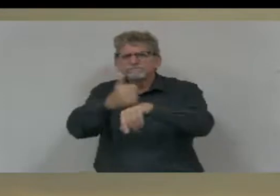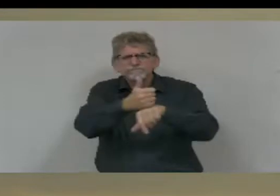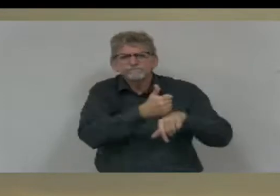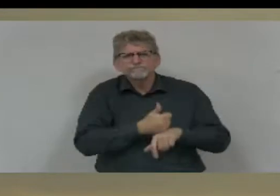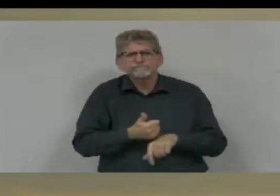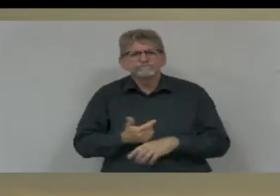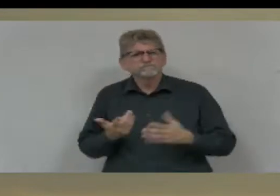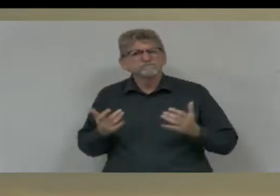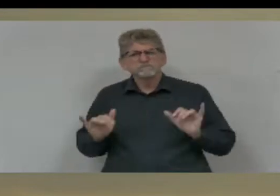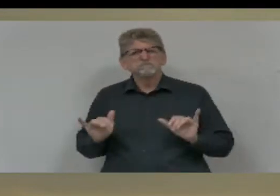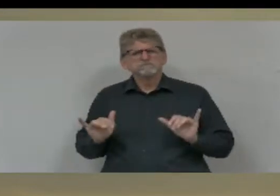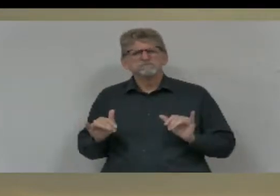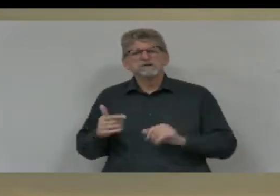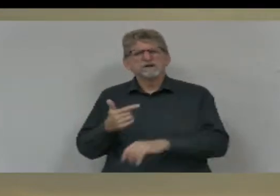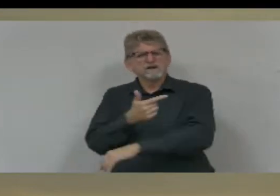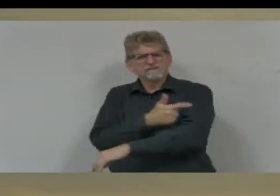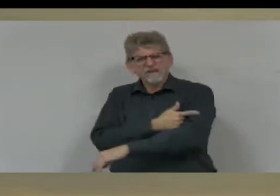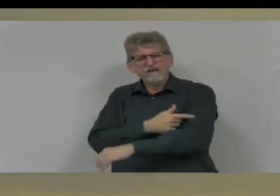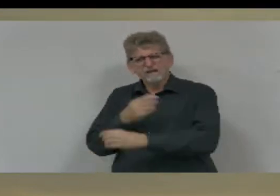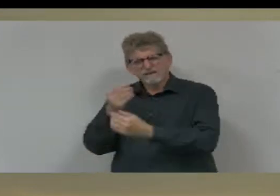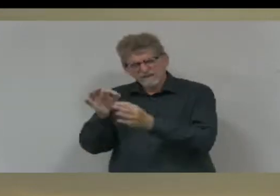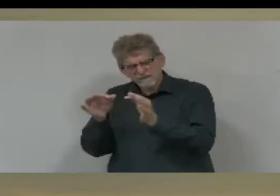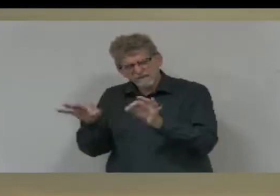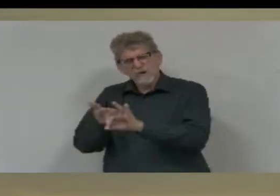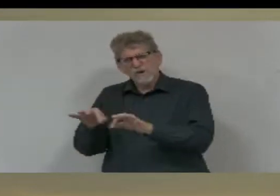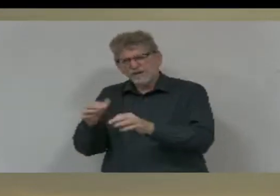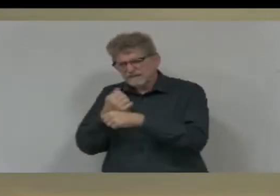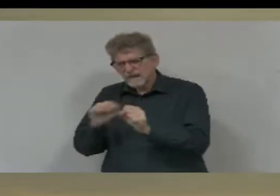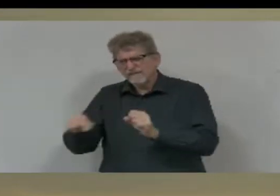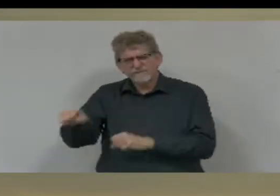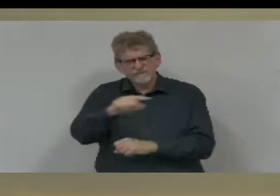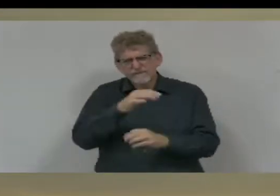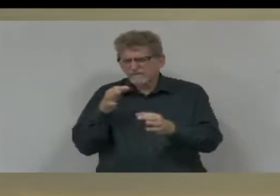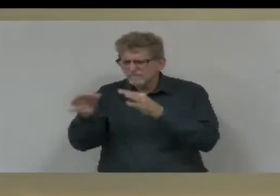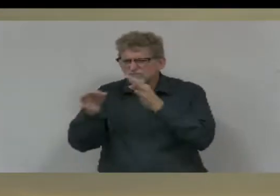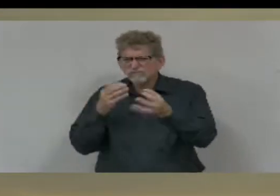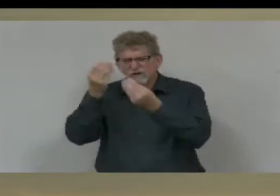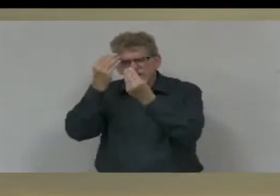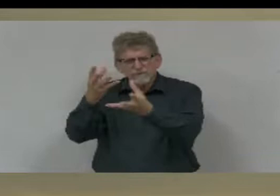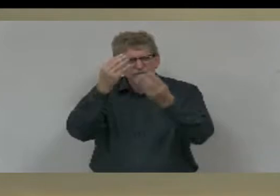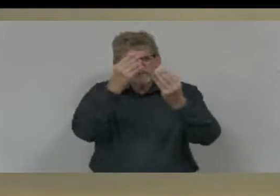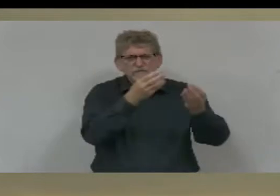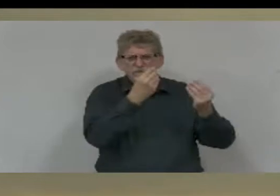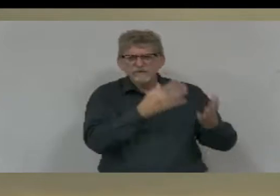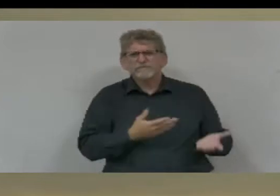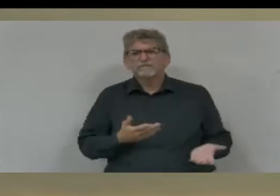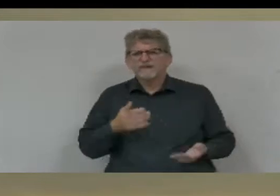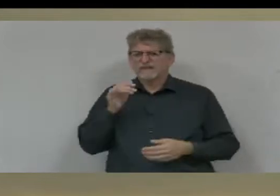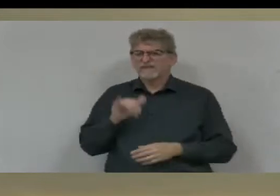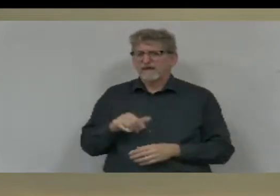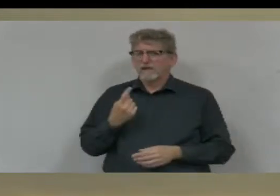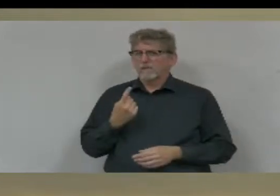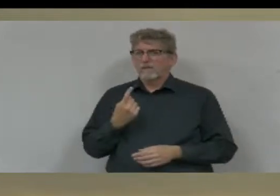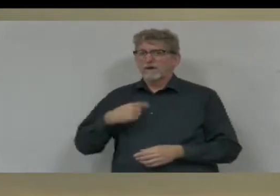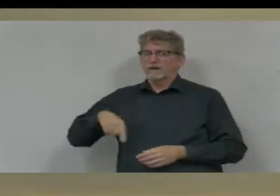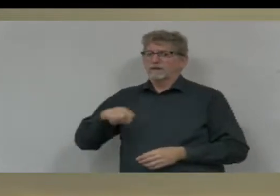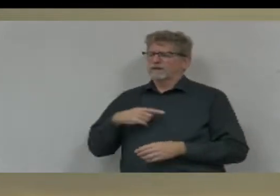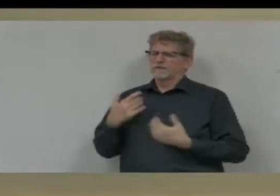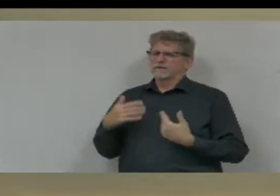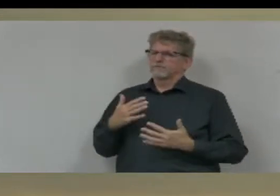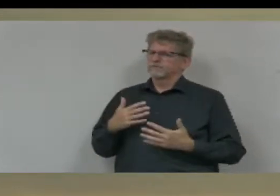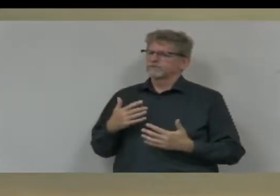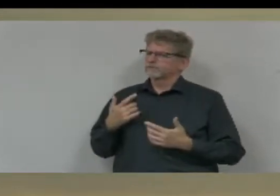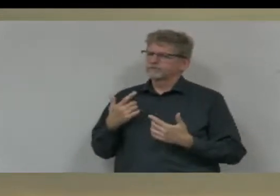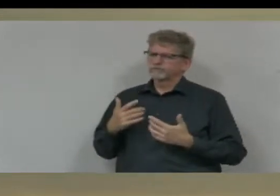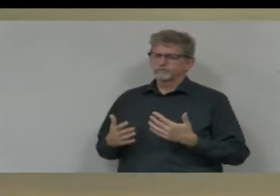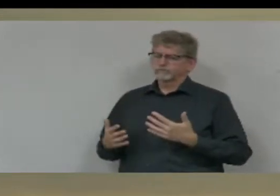is important, that it's safe, it's effective, that it is one of our greatest tools to get through